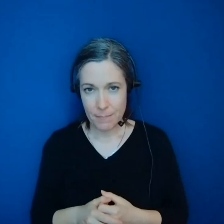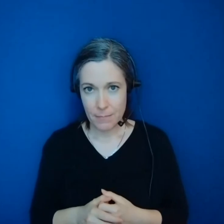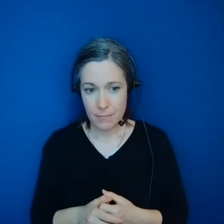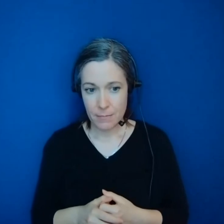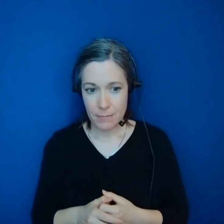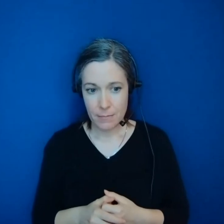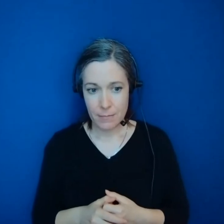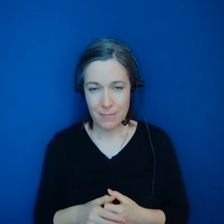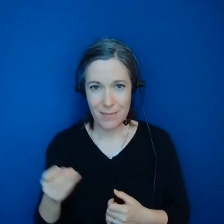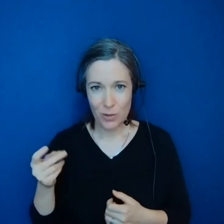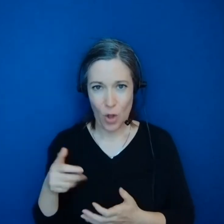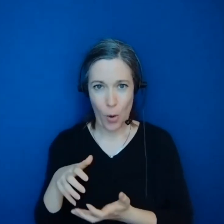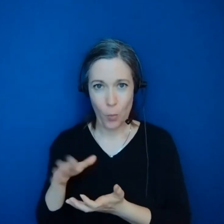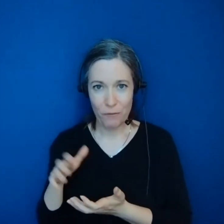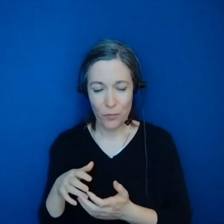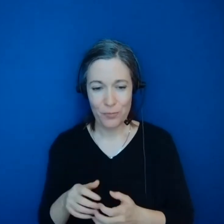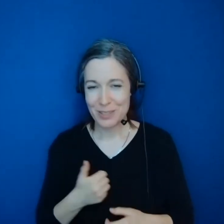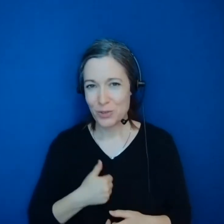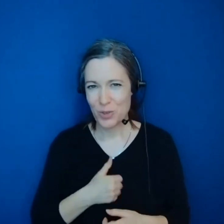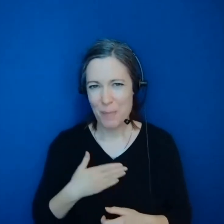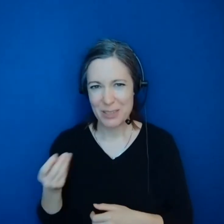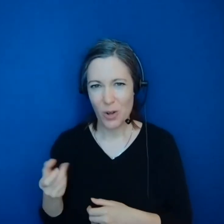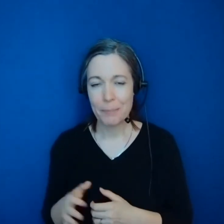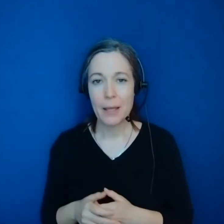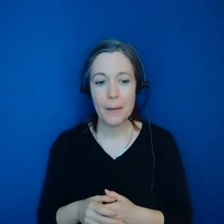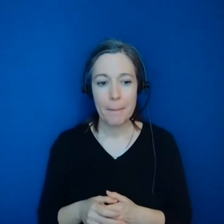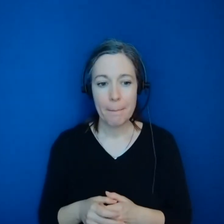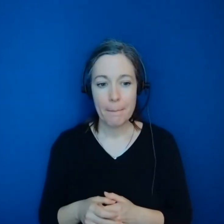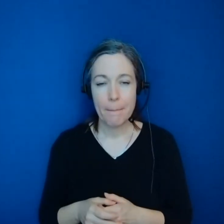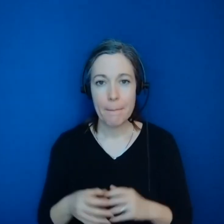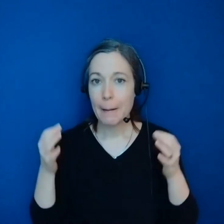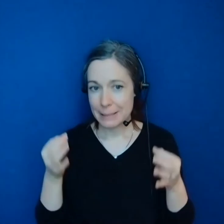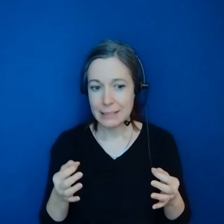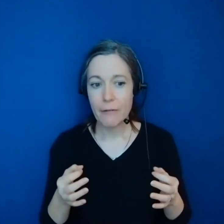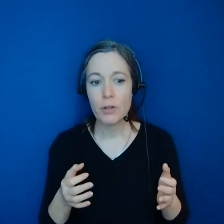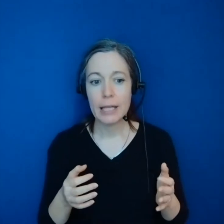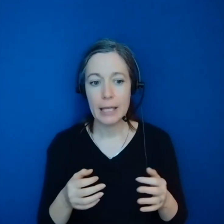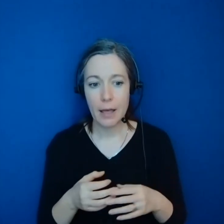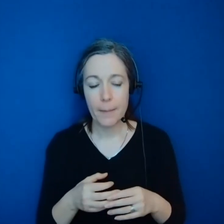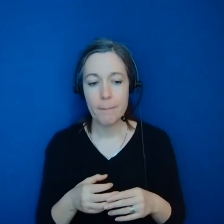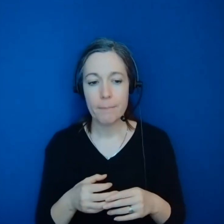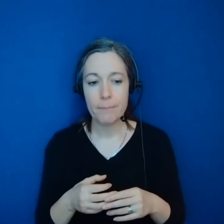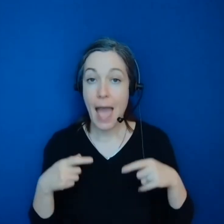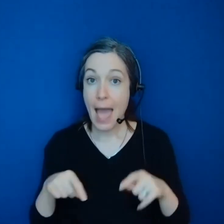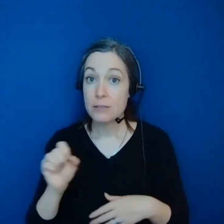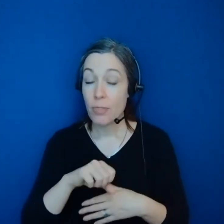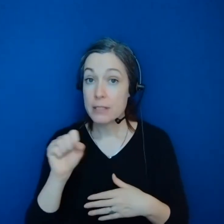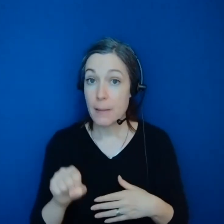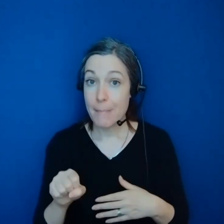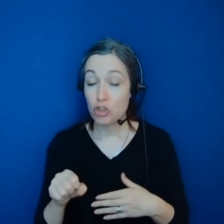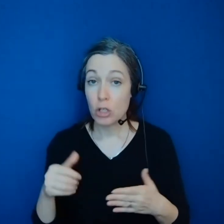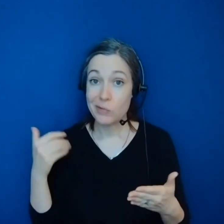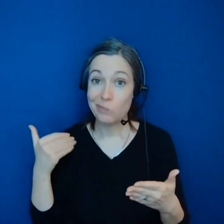sorry that's my dog. Um, I'm definitely prepared to, as the semester like kind of apps up and